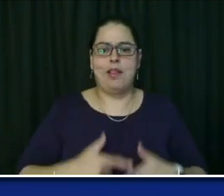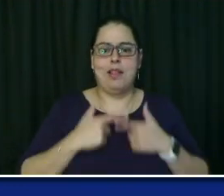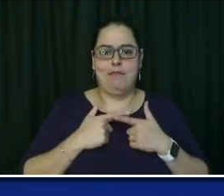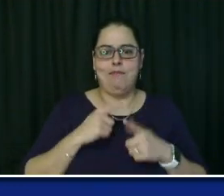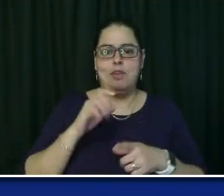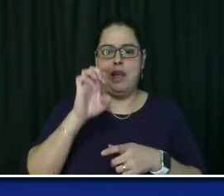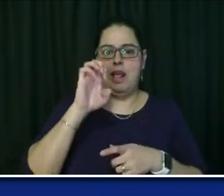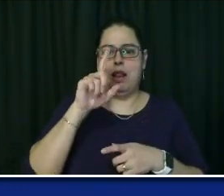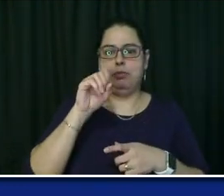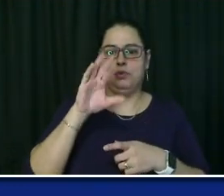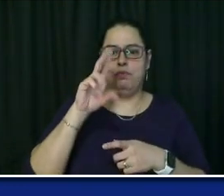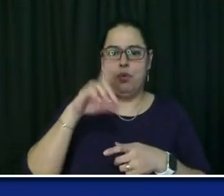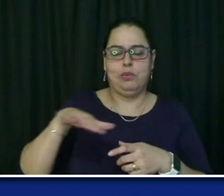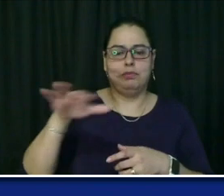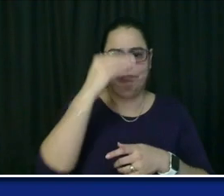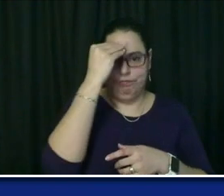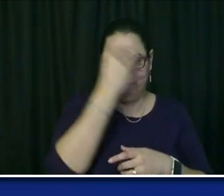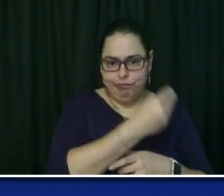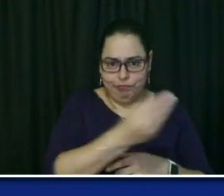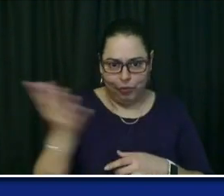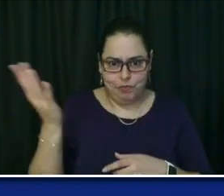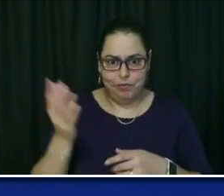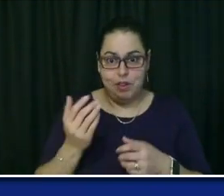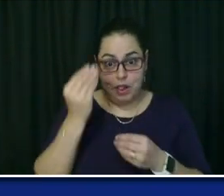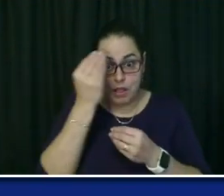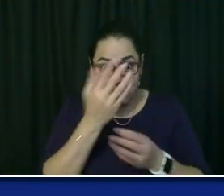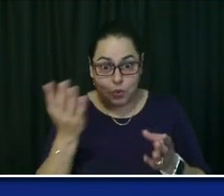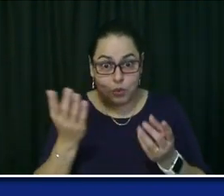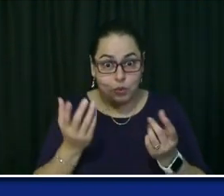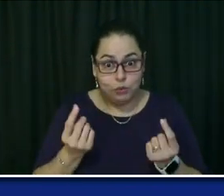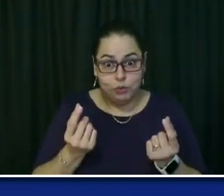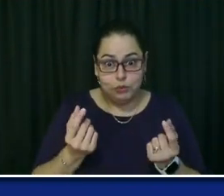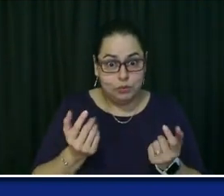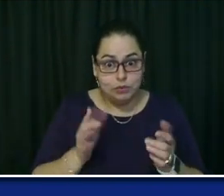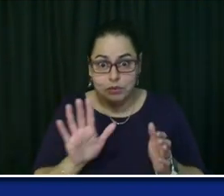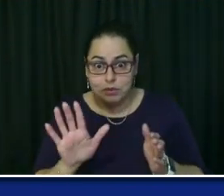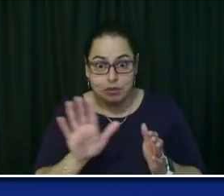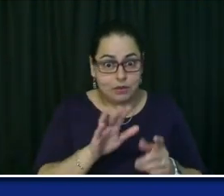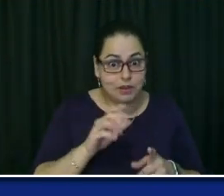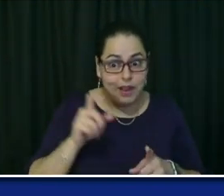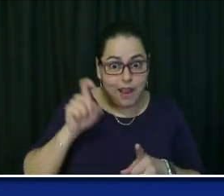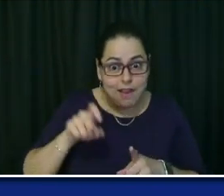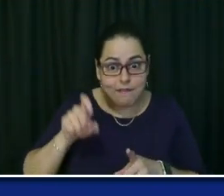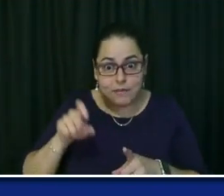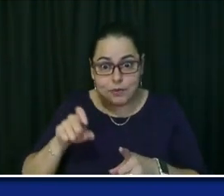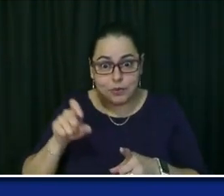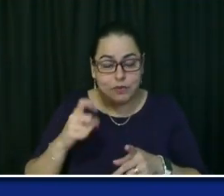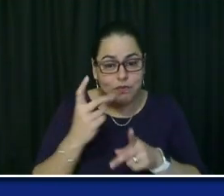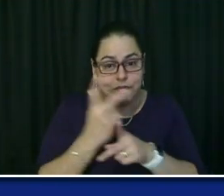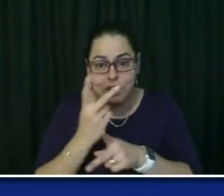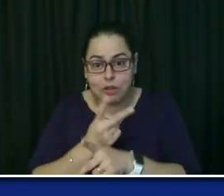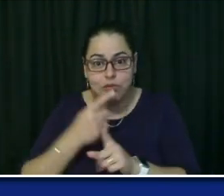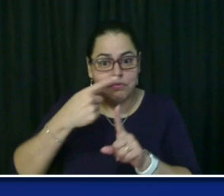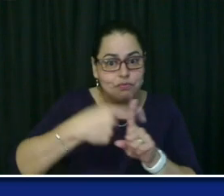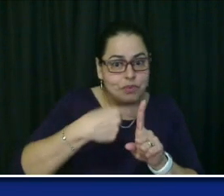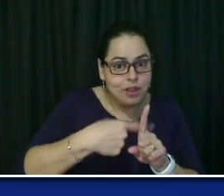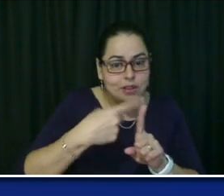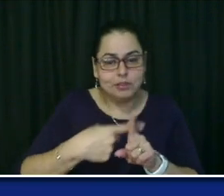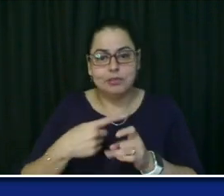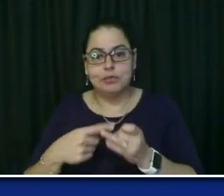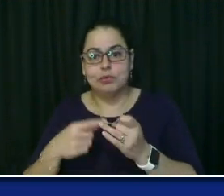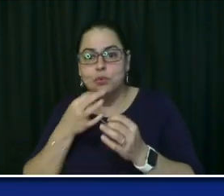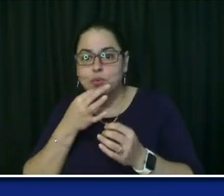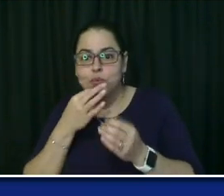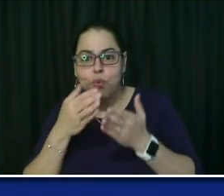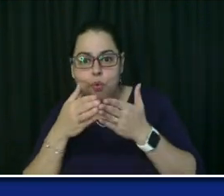that. Then came the reopening phases. This provided just to be as hard as the closings were. Everyone wanted to